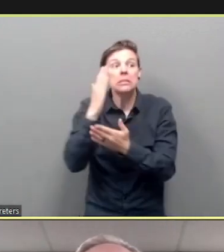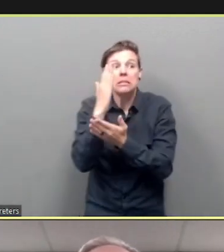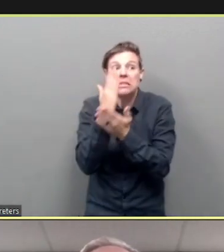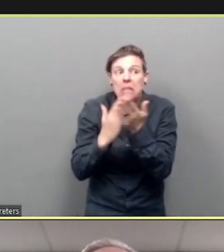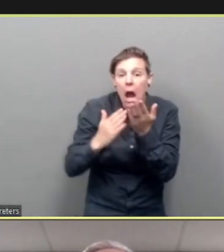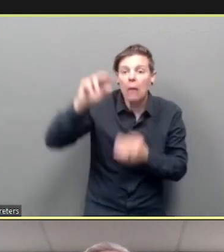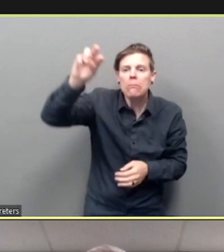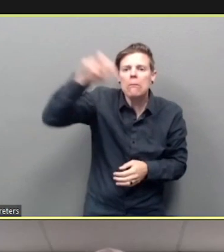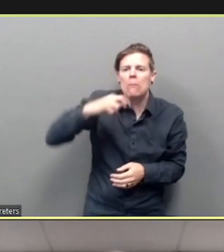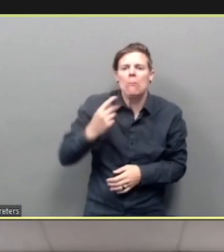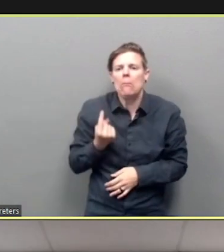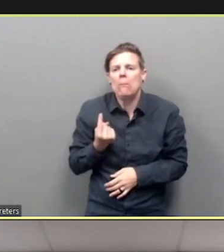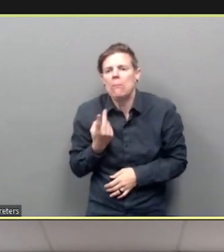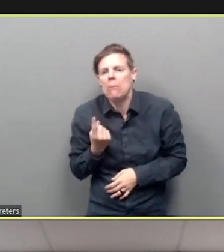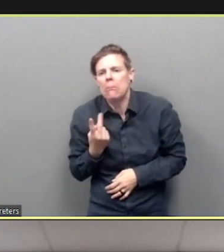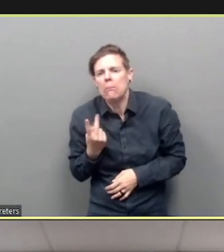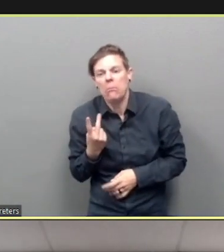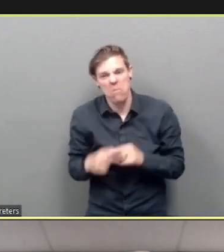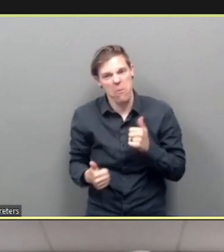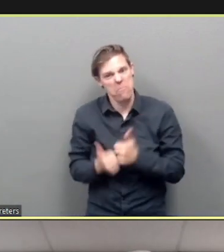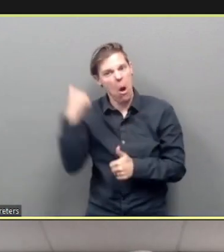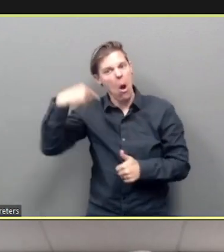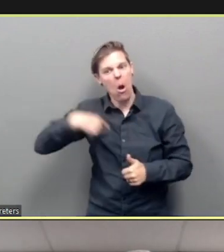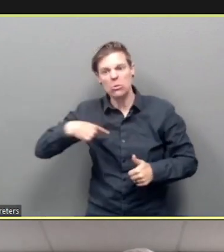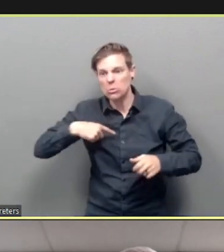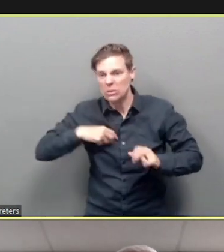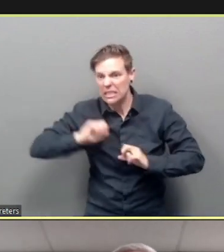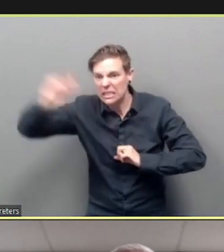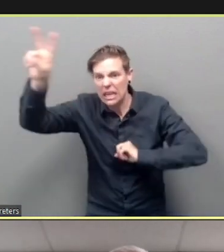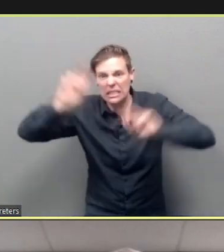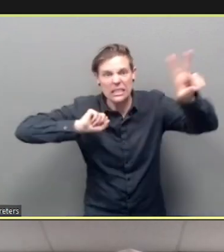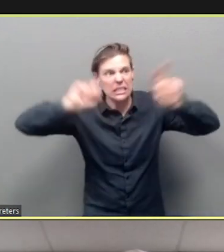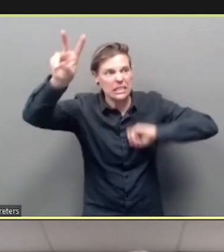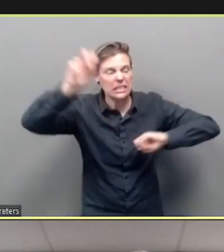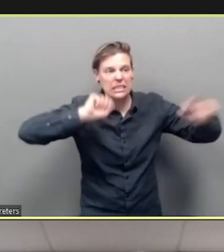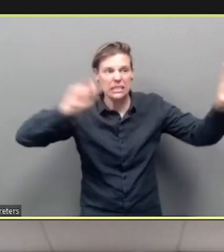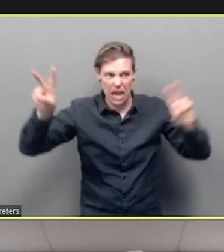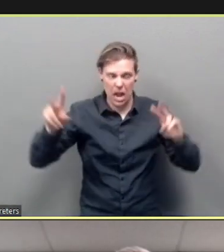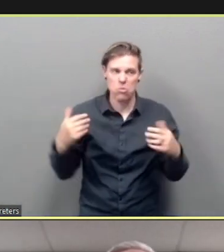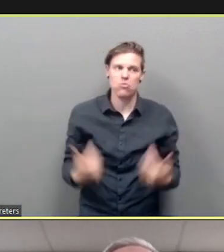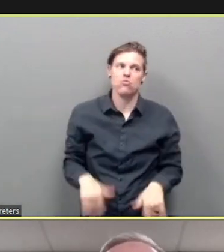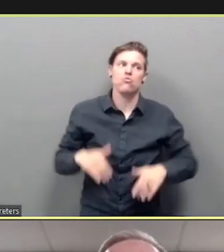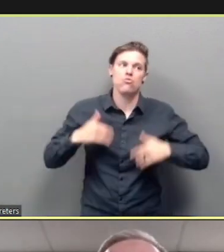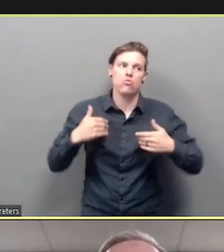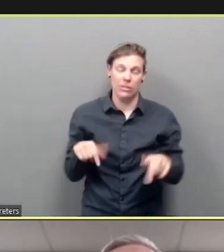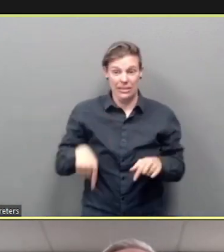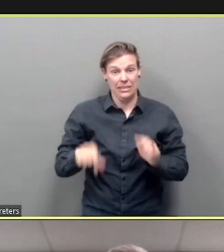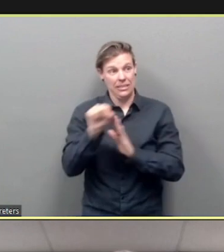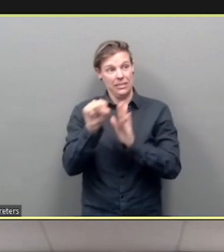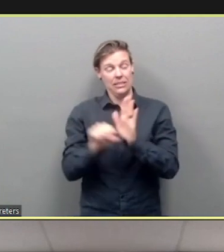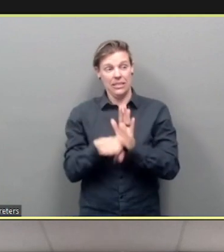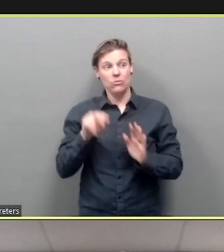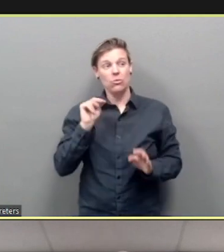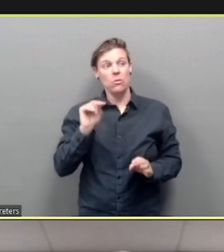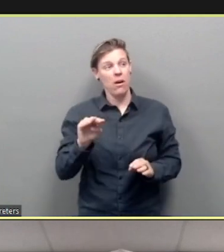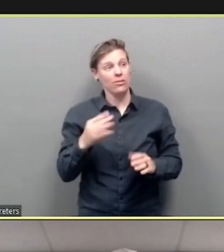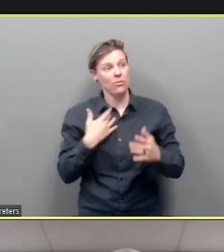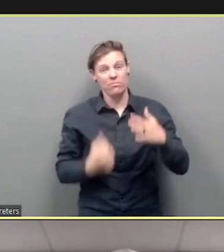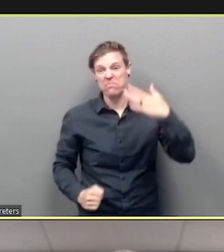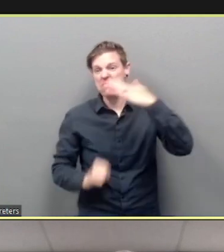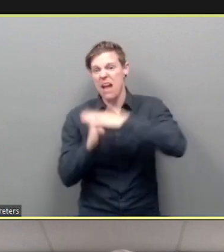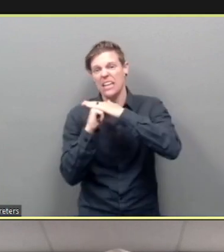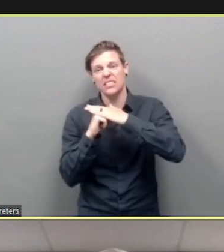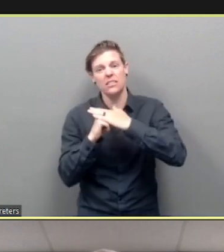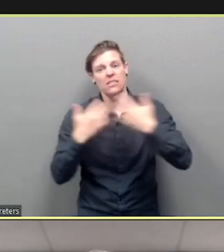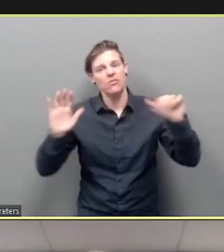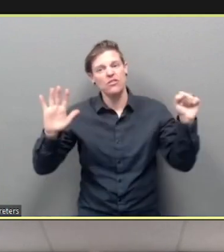hospital care. So a dramatic difference that indicates New Mexico's low hospital capacity and the struggle